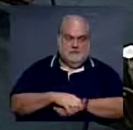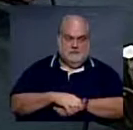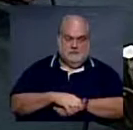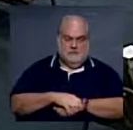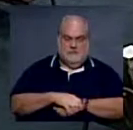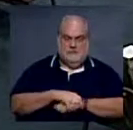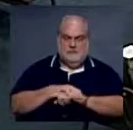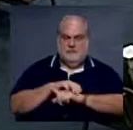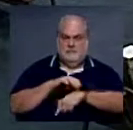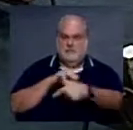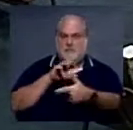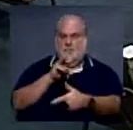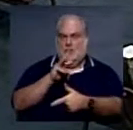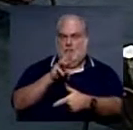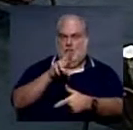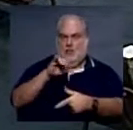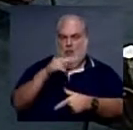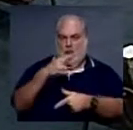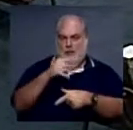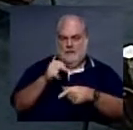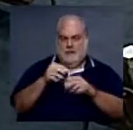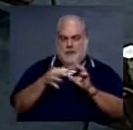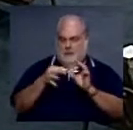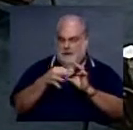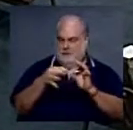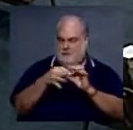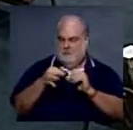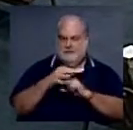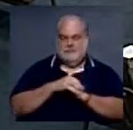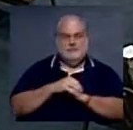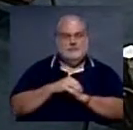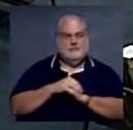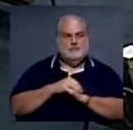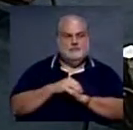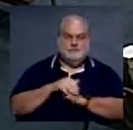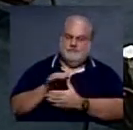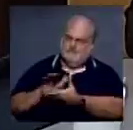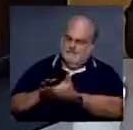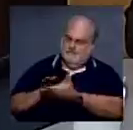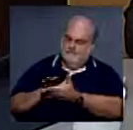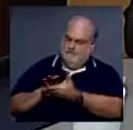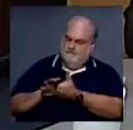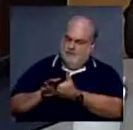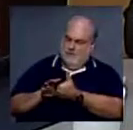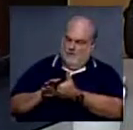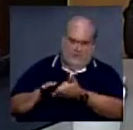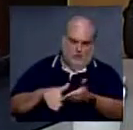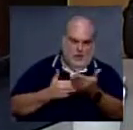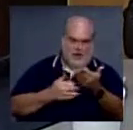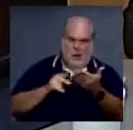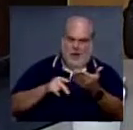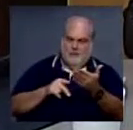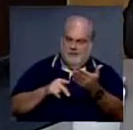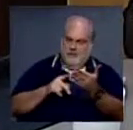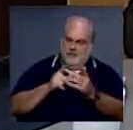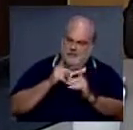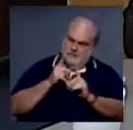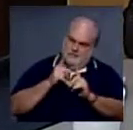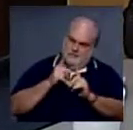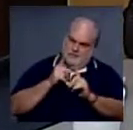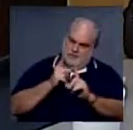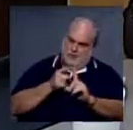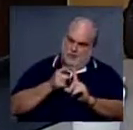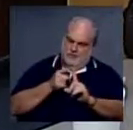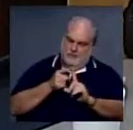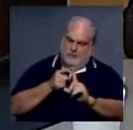Director Wright, you're recognized, please. Thank you, Mayor. Director Hendricks, I applaud you for bringing this up